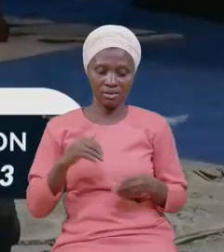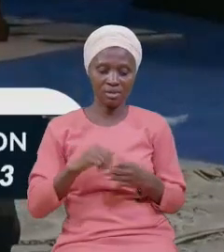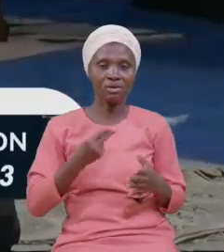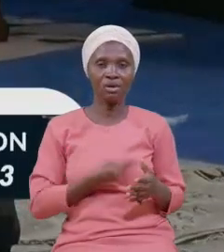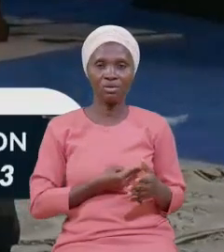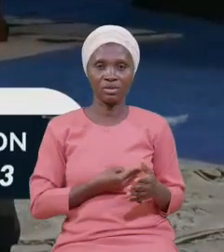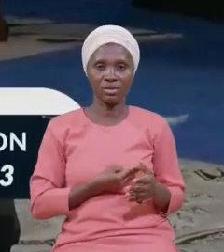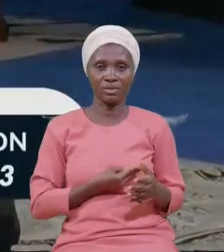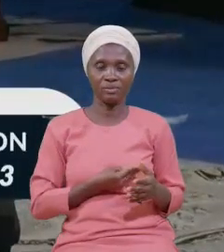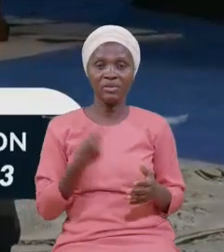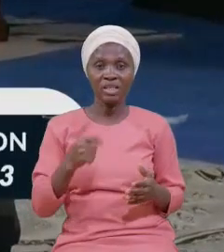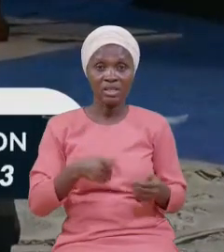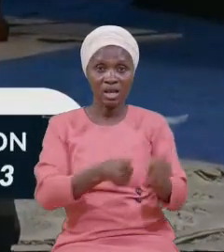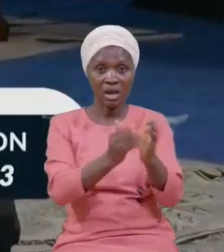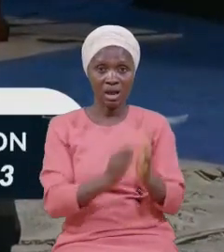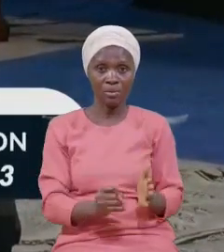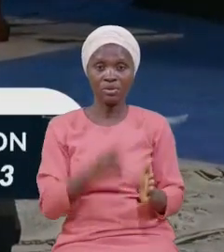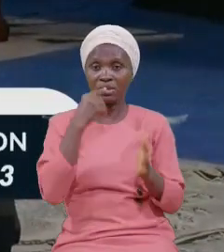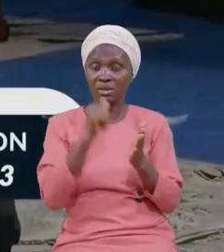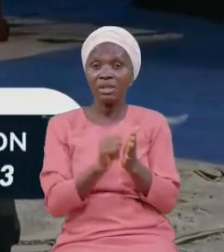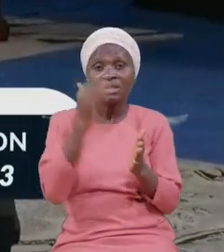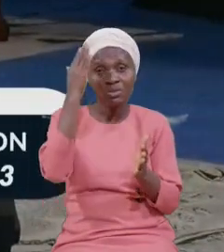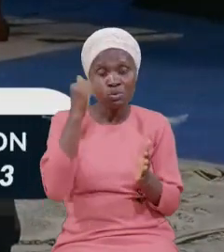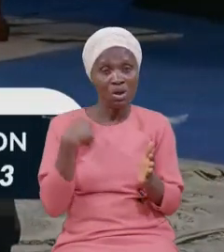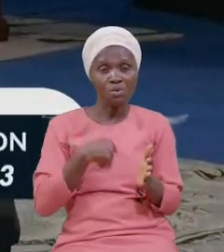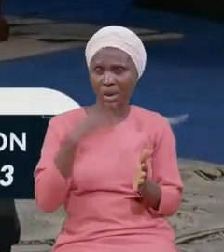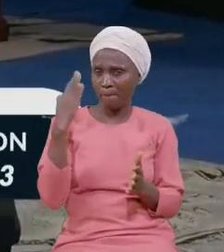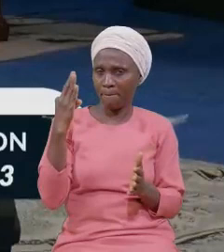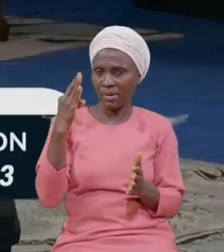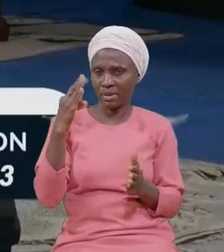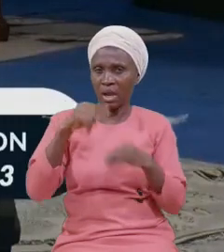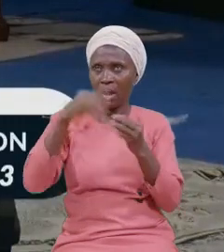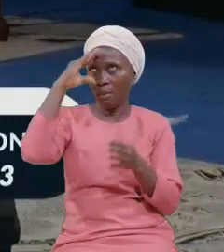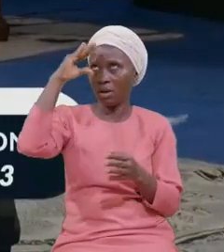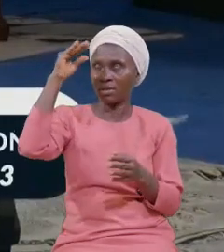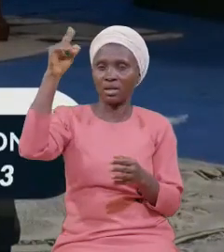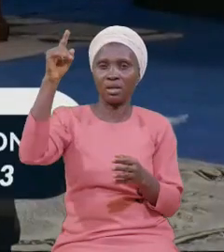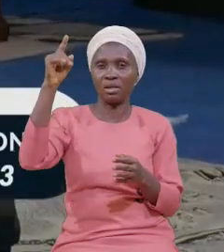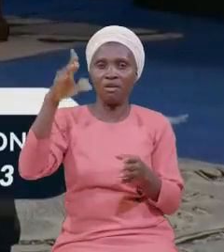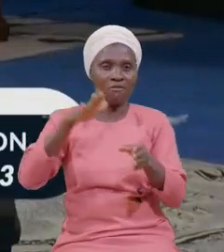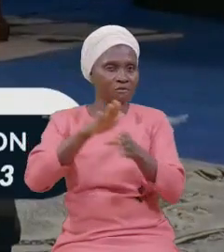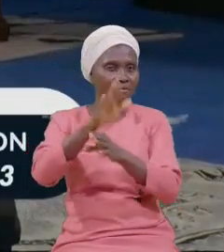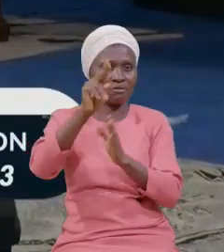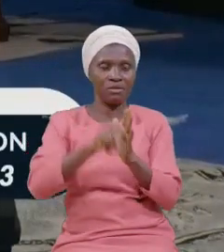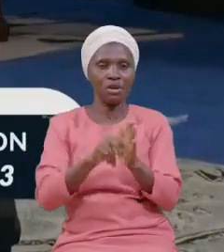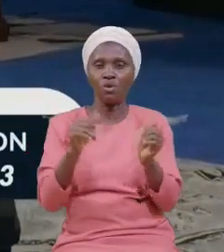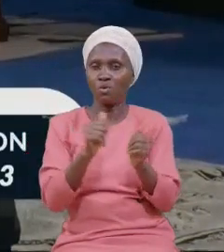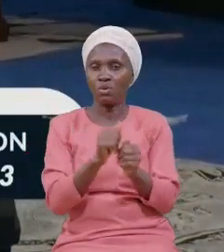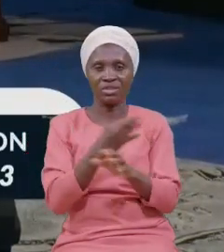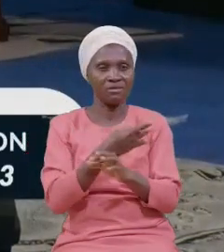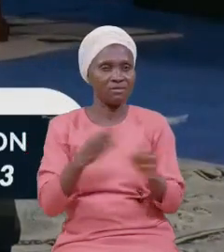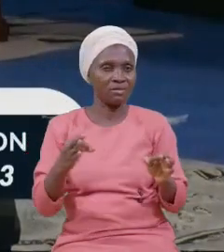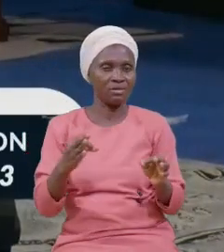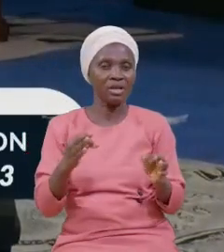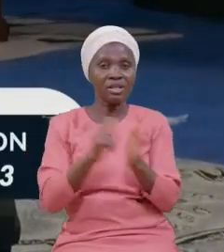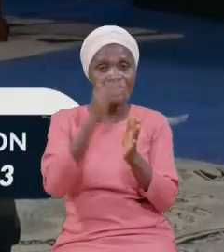said, that's why we preach him in fullness. That's why we preach him with freedom. That's why we preach